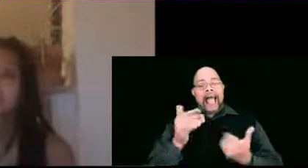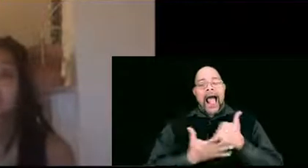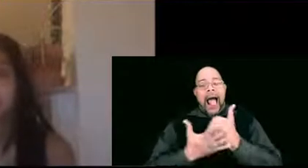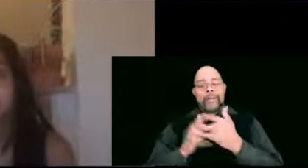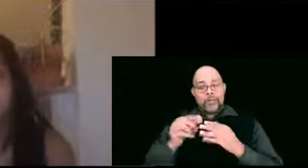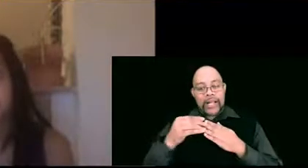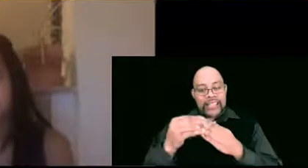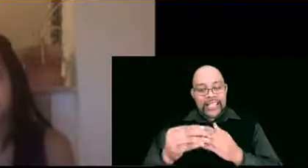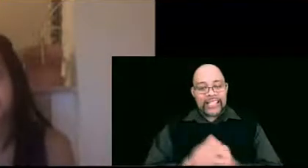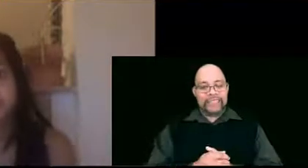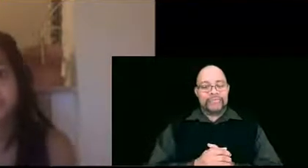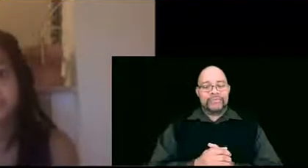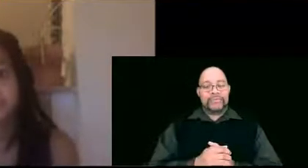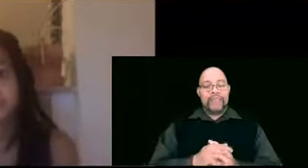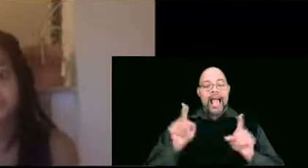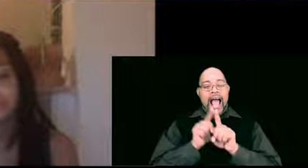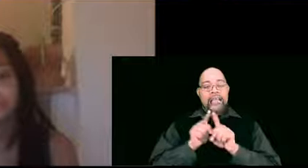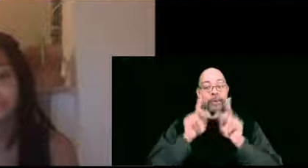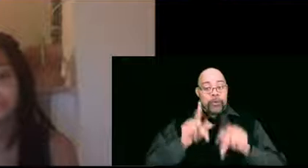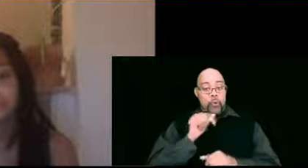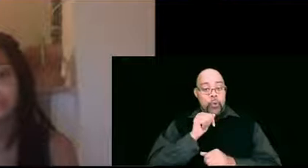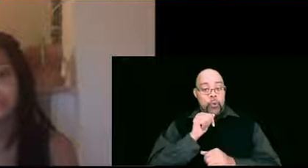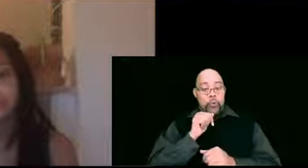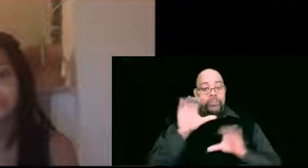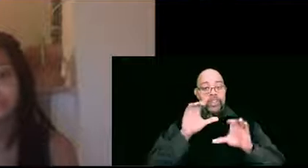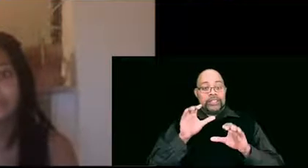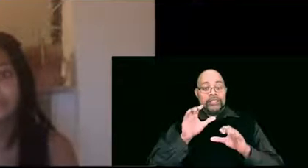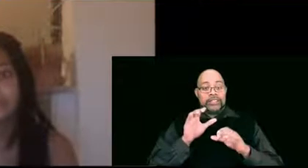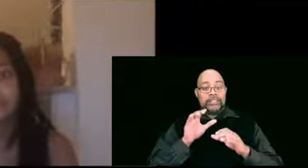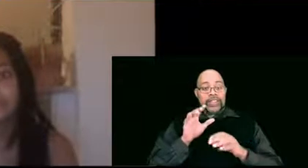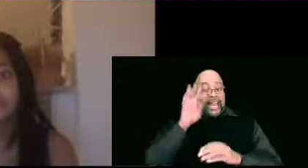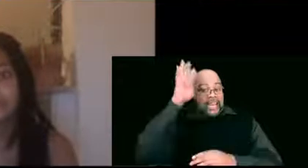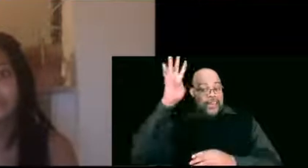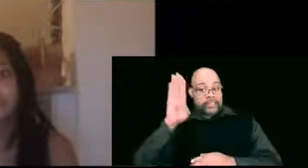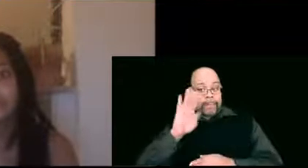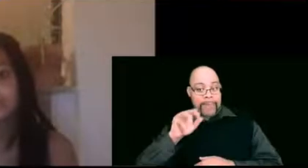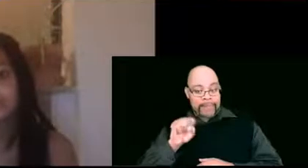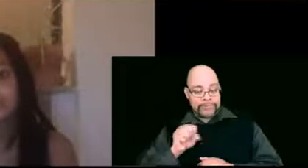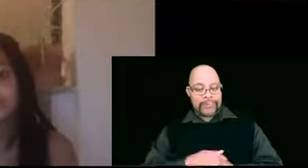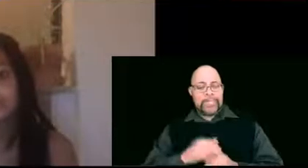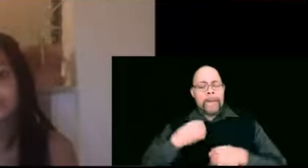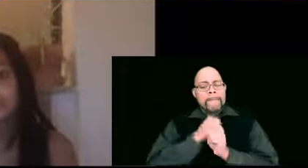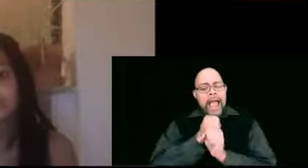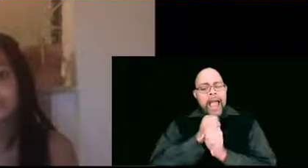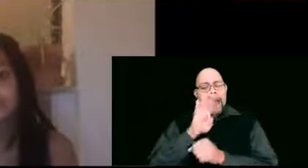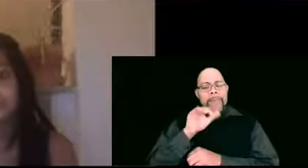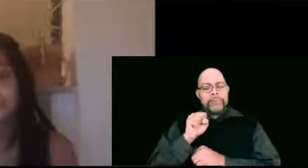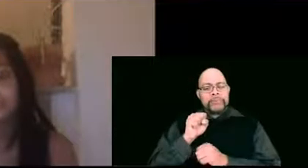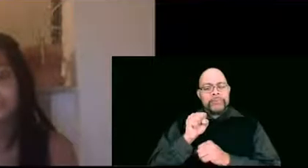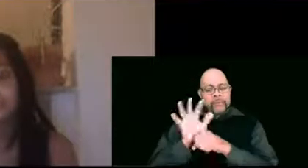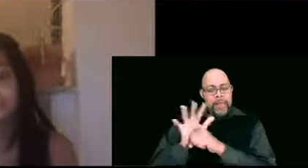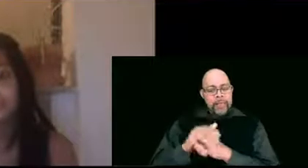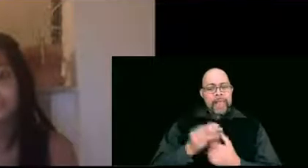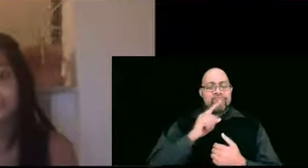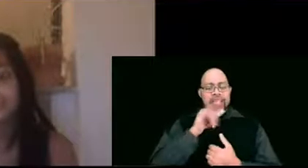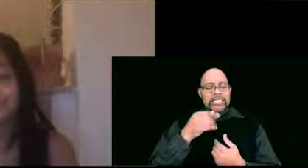been kind of helping to lead is, as a person who does innovation at BIMS, is creating a